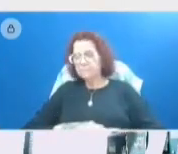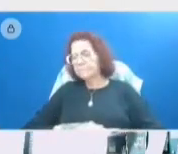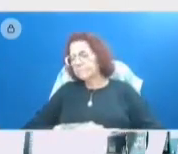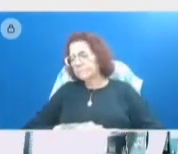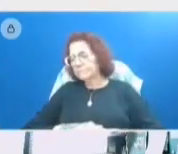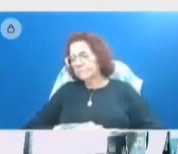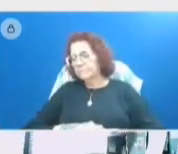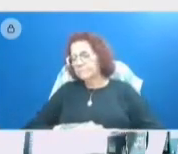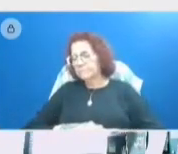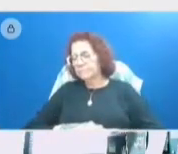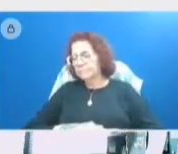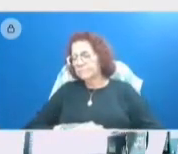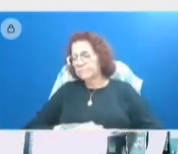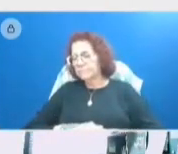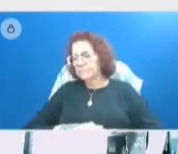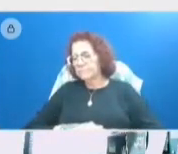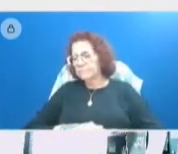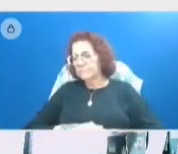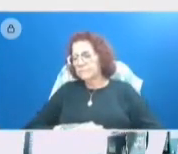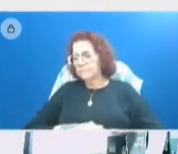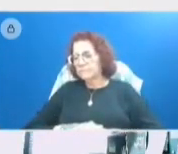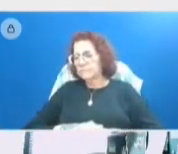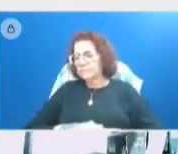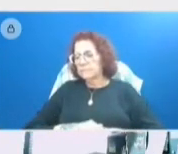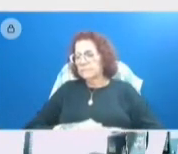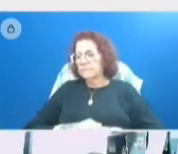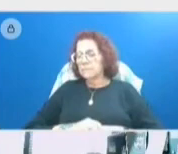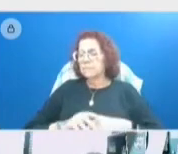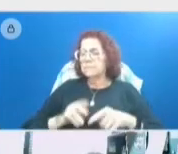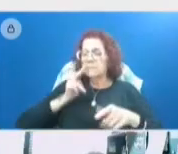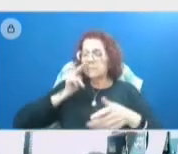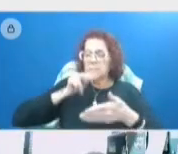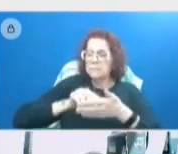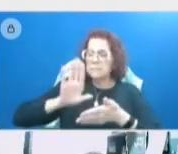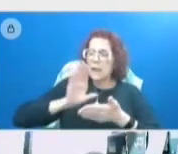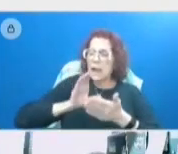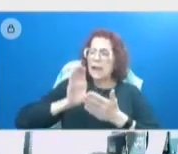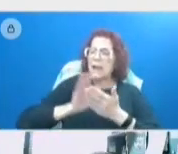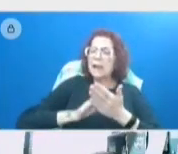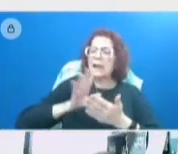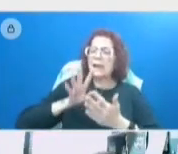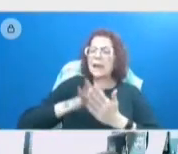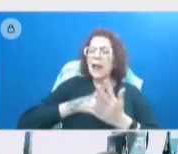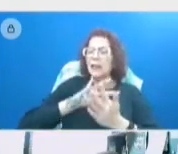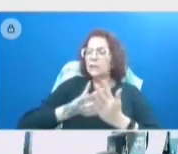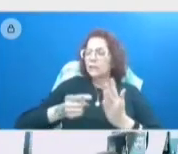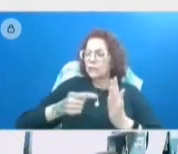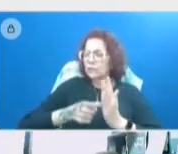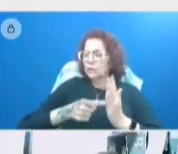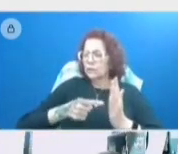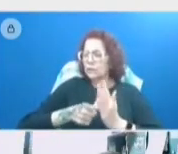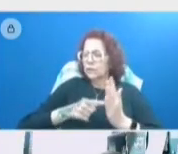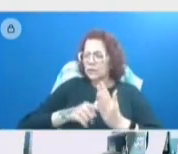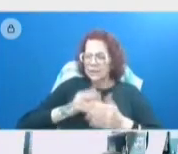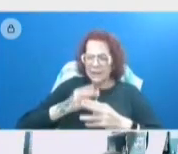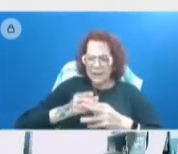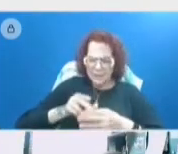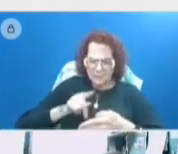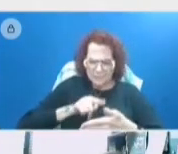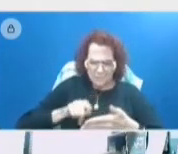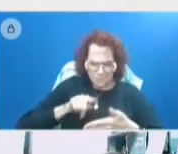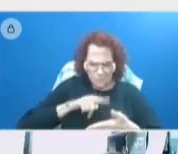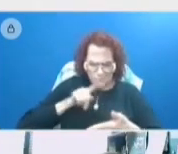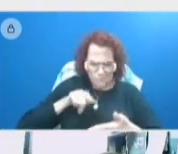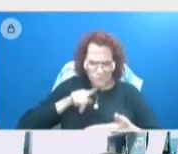I think while you check your calendar, the question that Commissioner Kaczynski asked earlier about old business, I found the